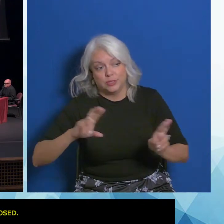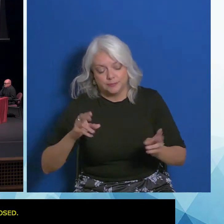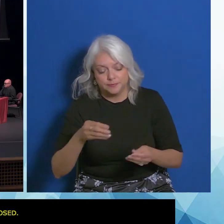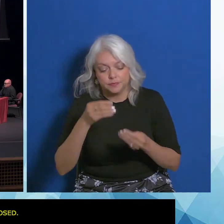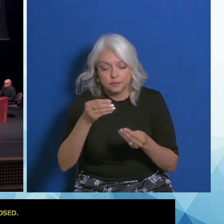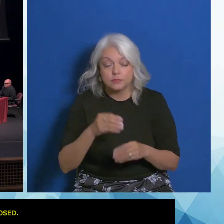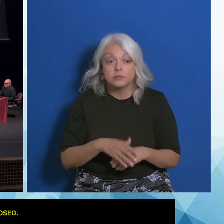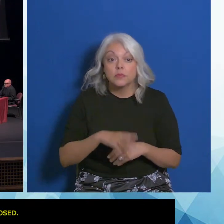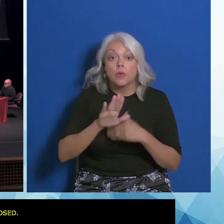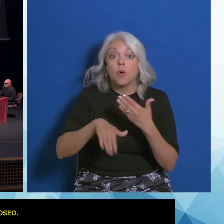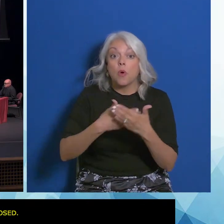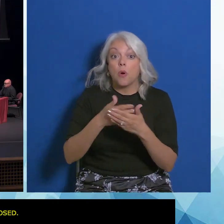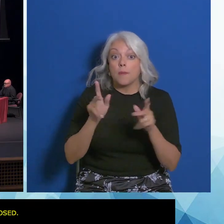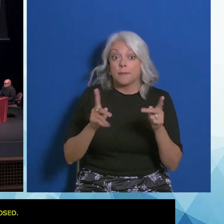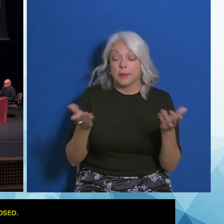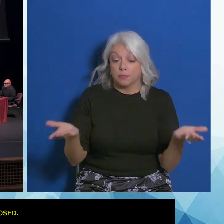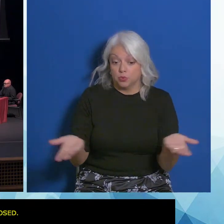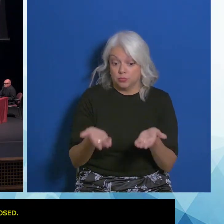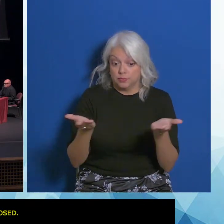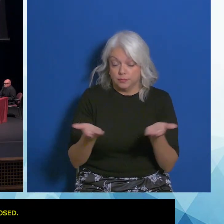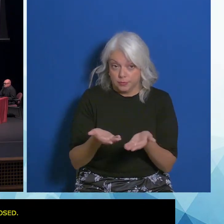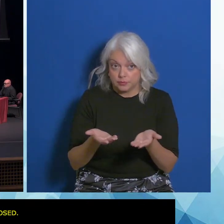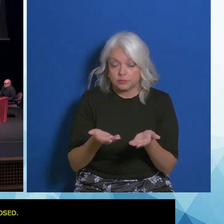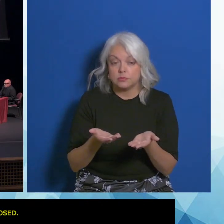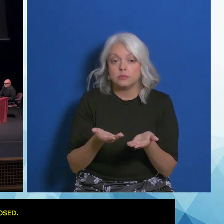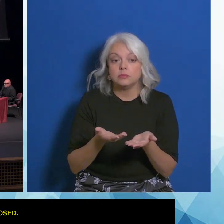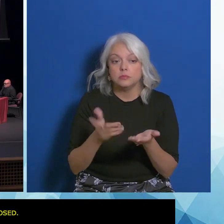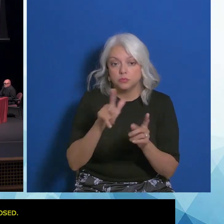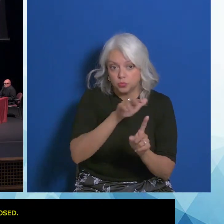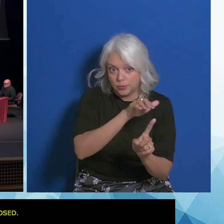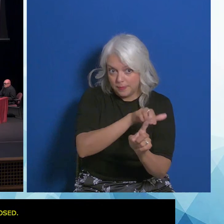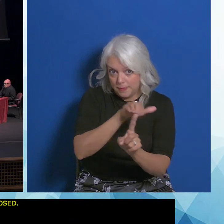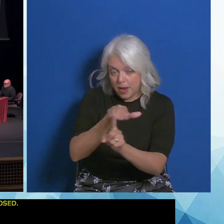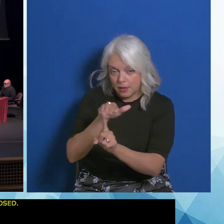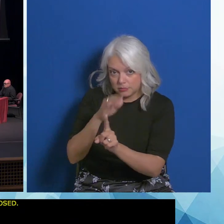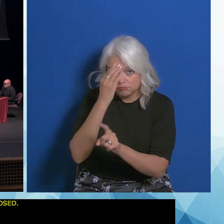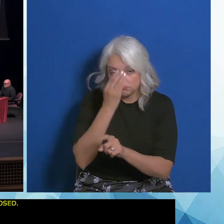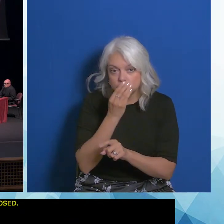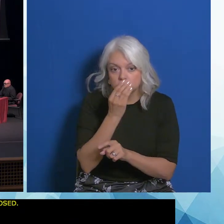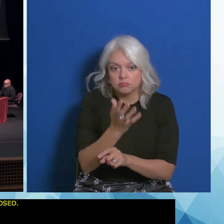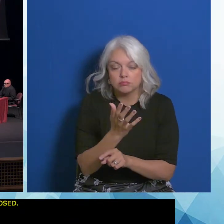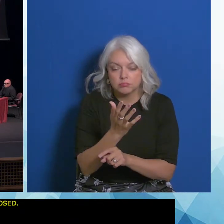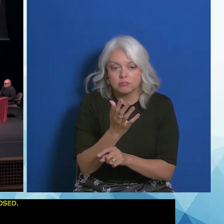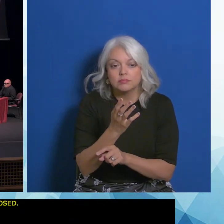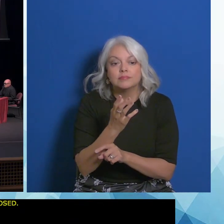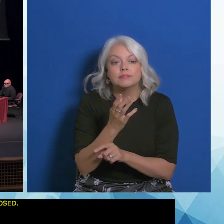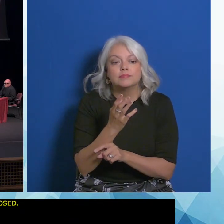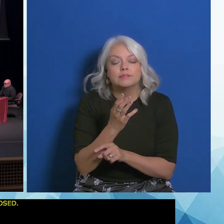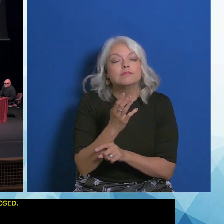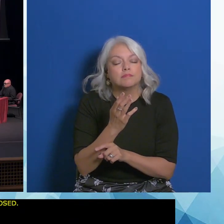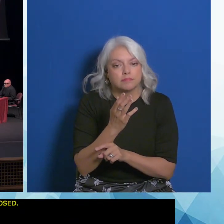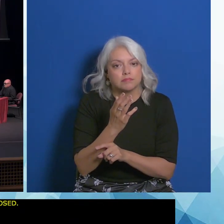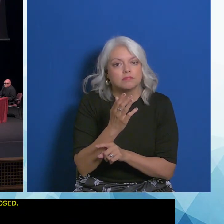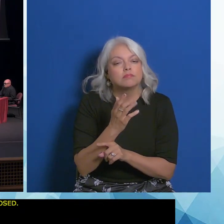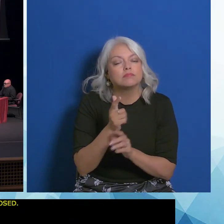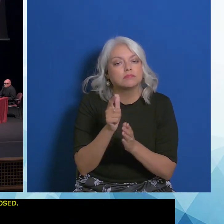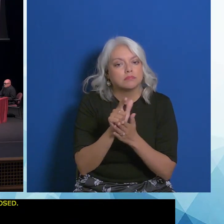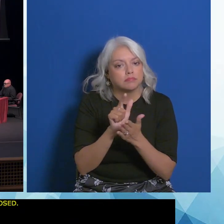All persons present hereby reminded that it is unlawful to